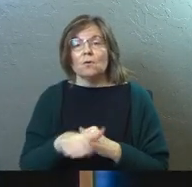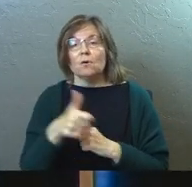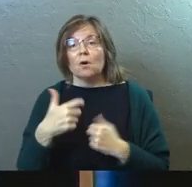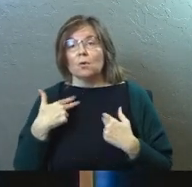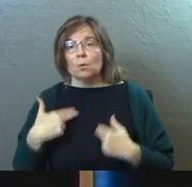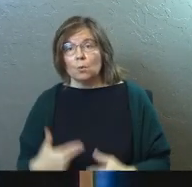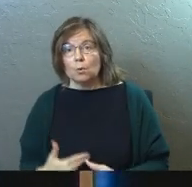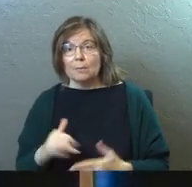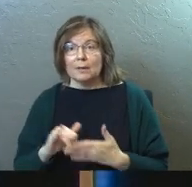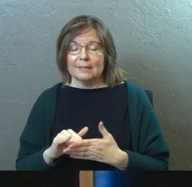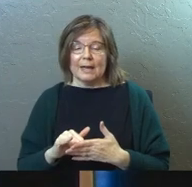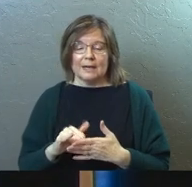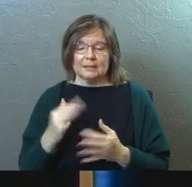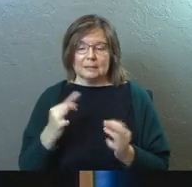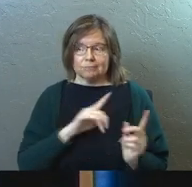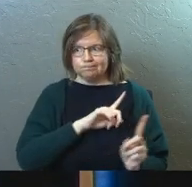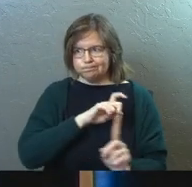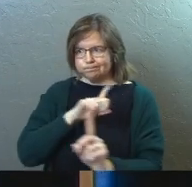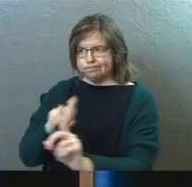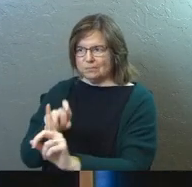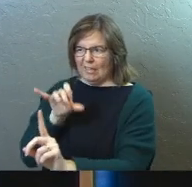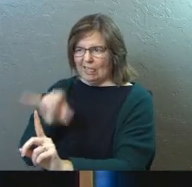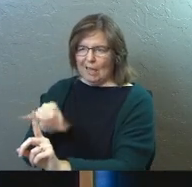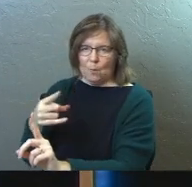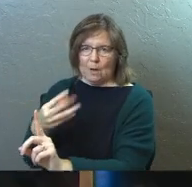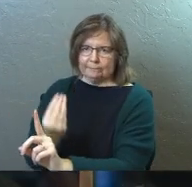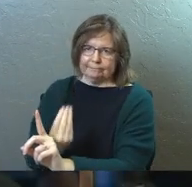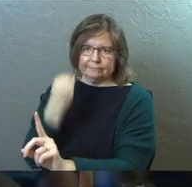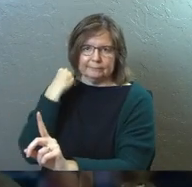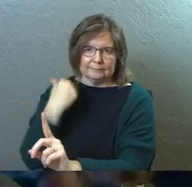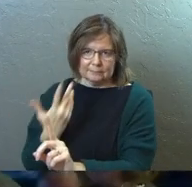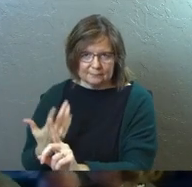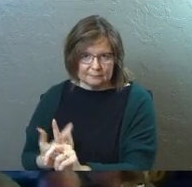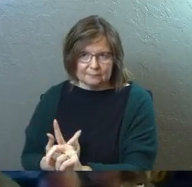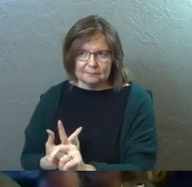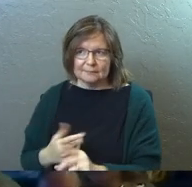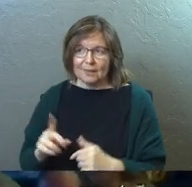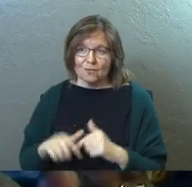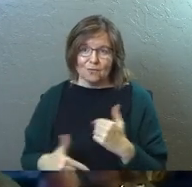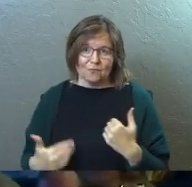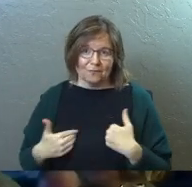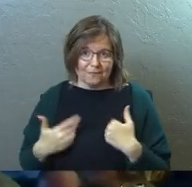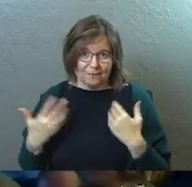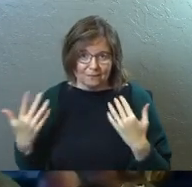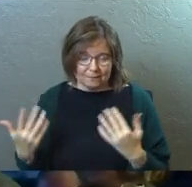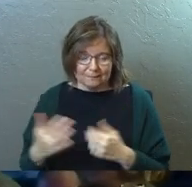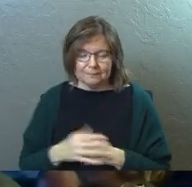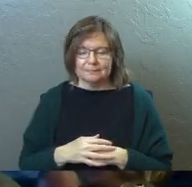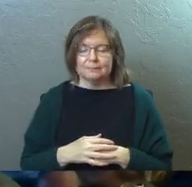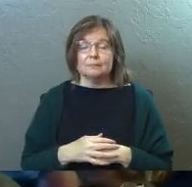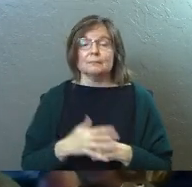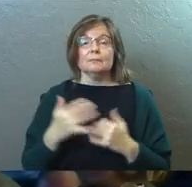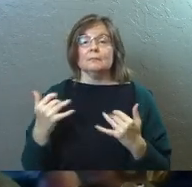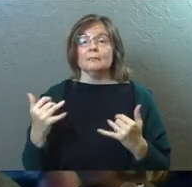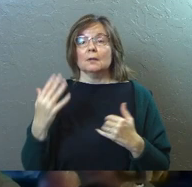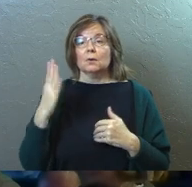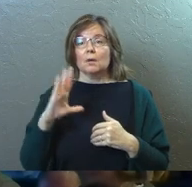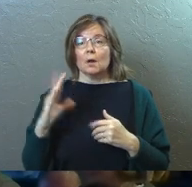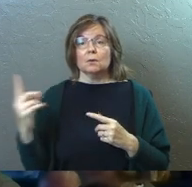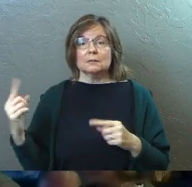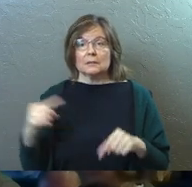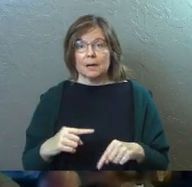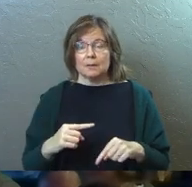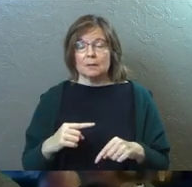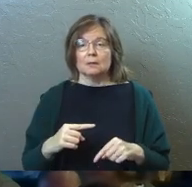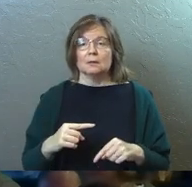other human being, they made a beeline right for the one thing they couldn't have. And so now God is